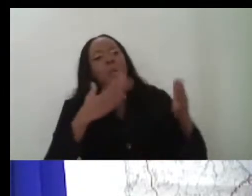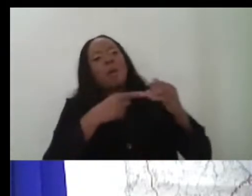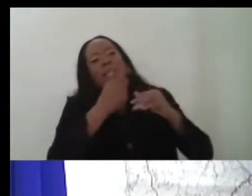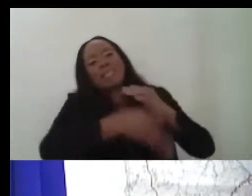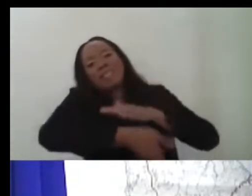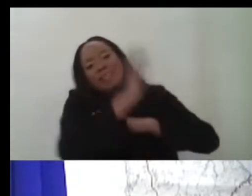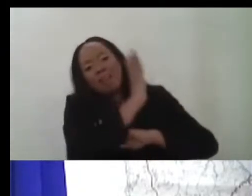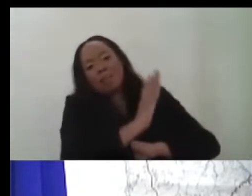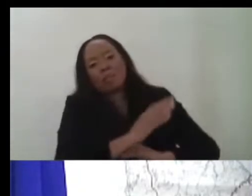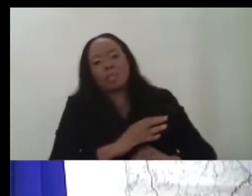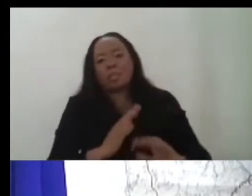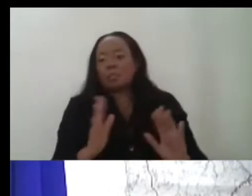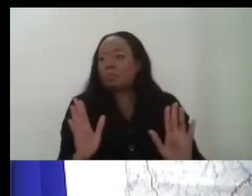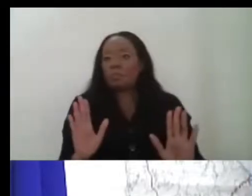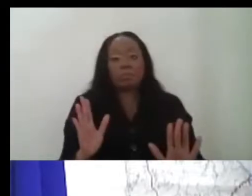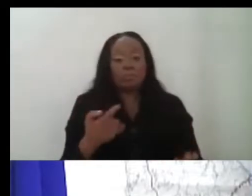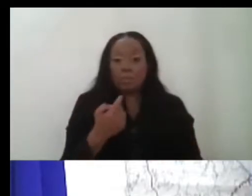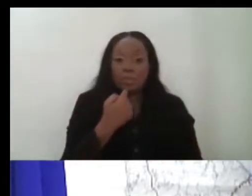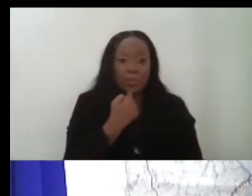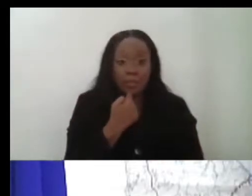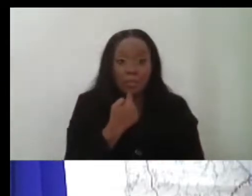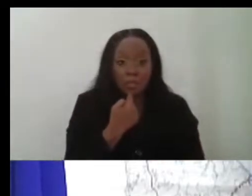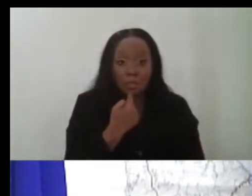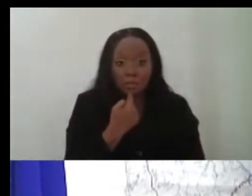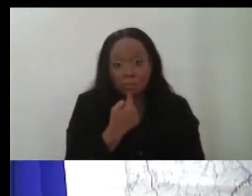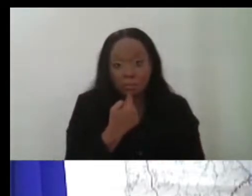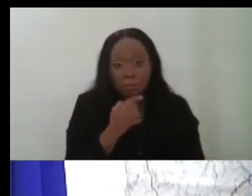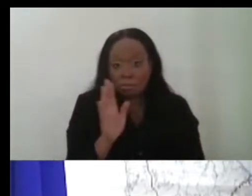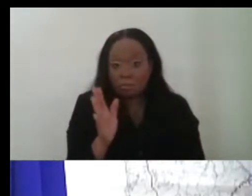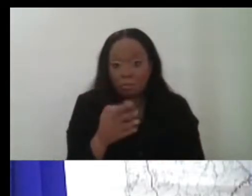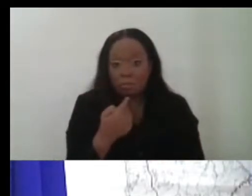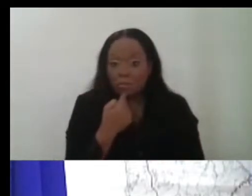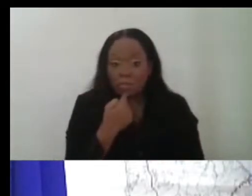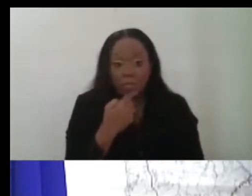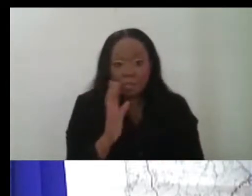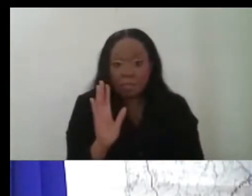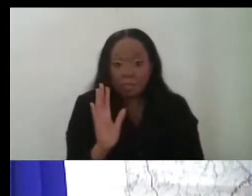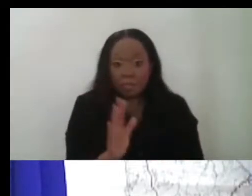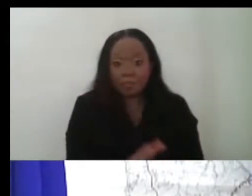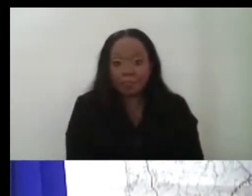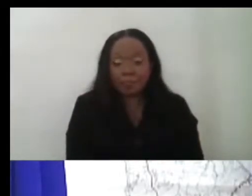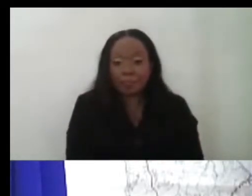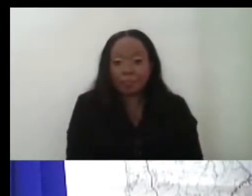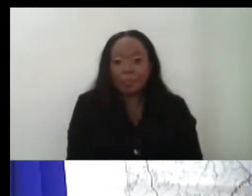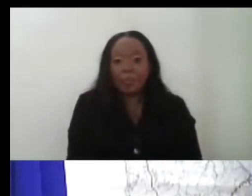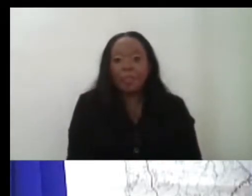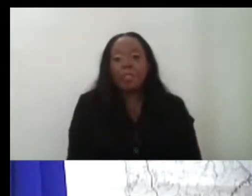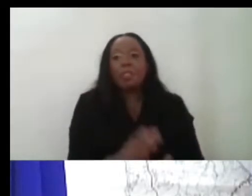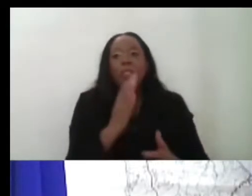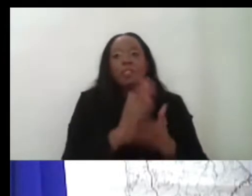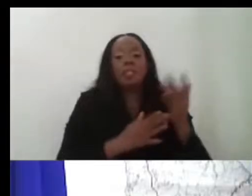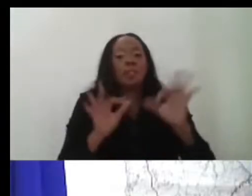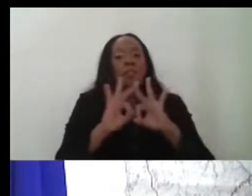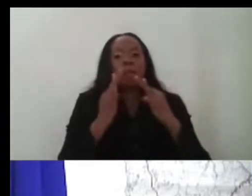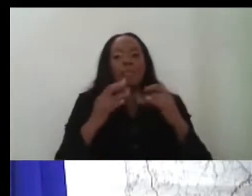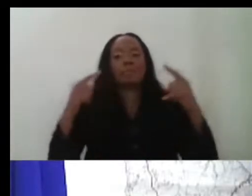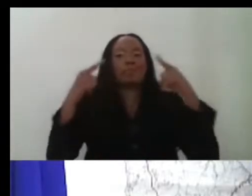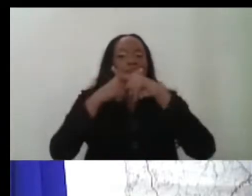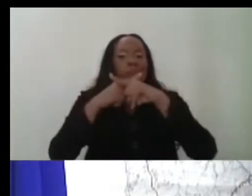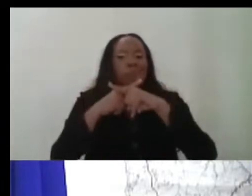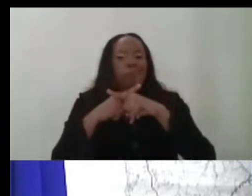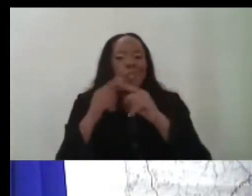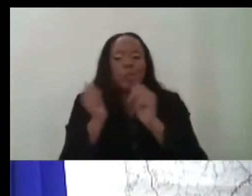And no, I'm being dead serious. We butt that constantly. So there's dispute over title. We